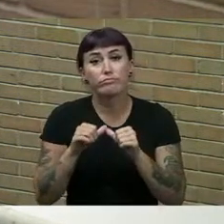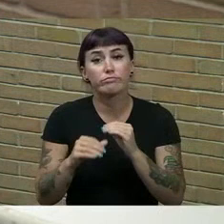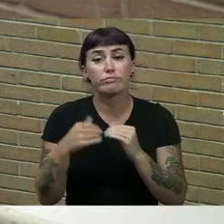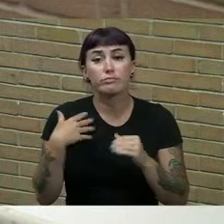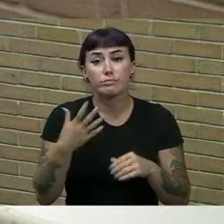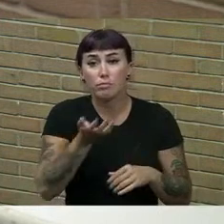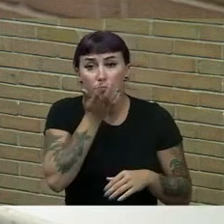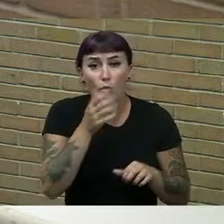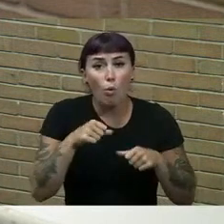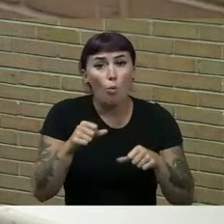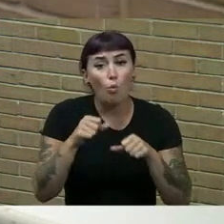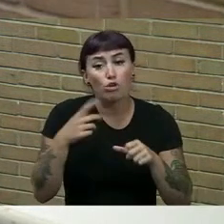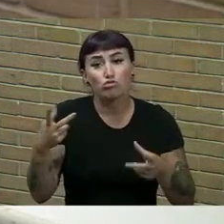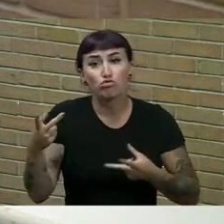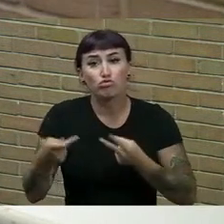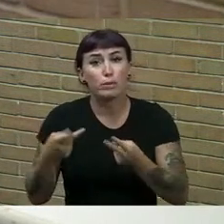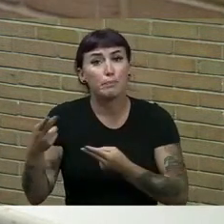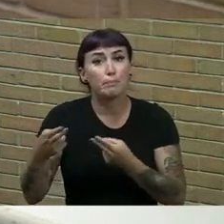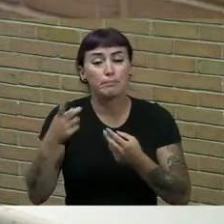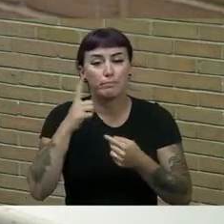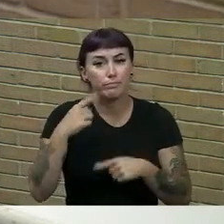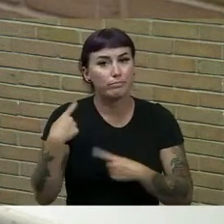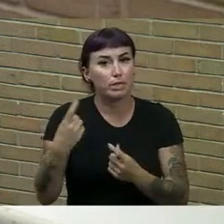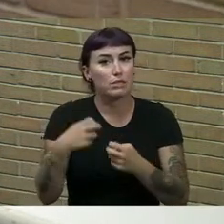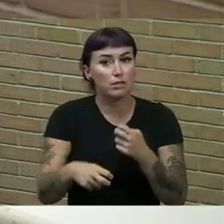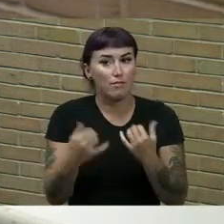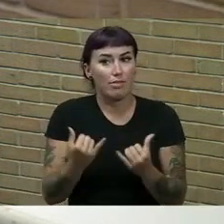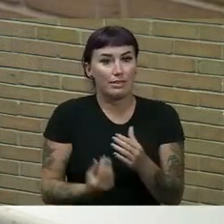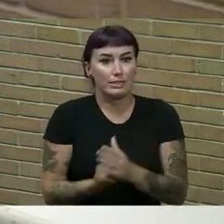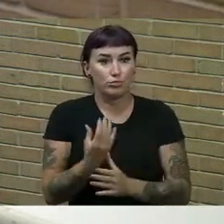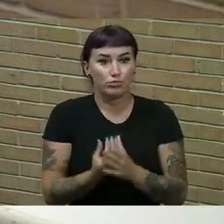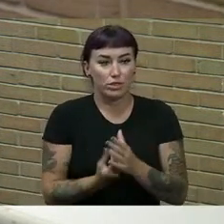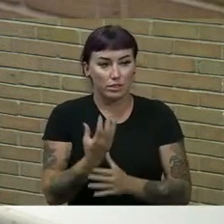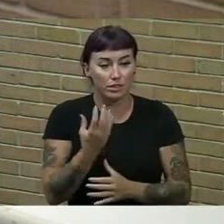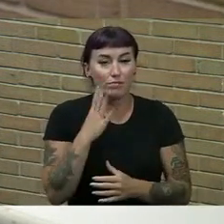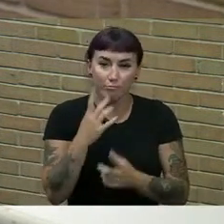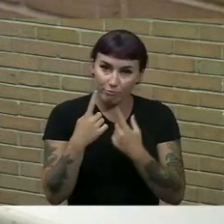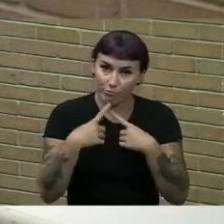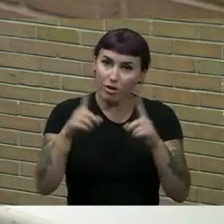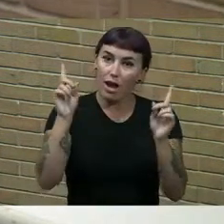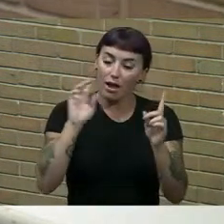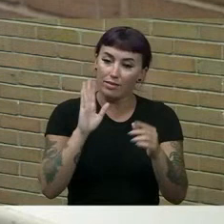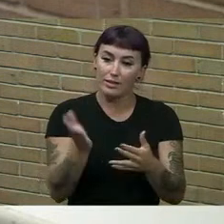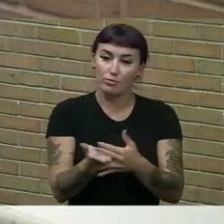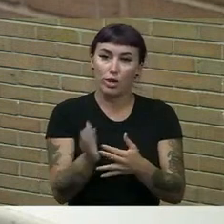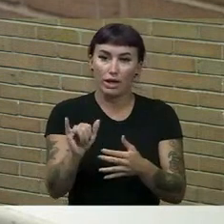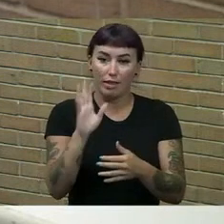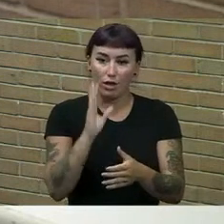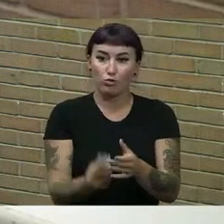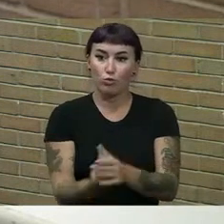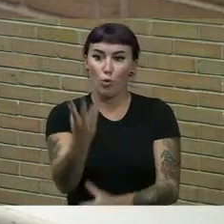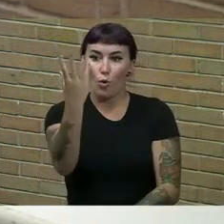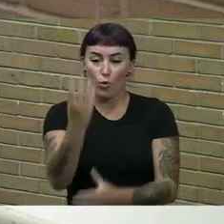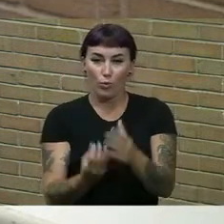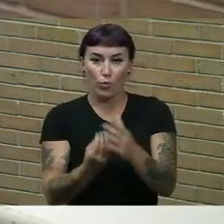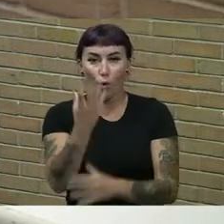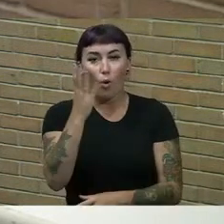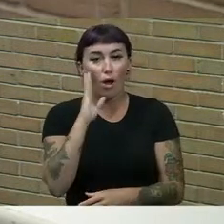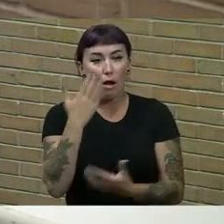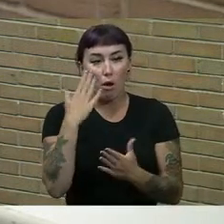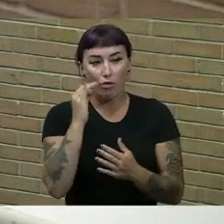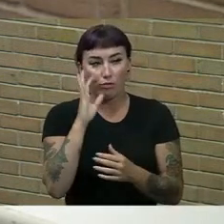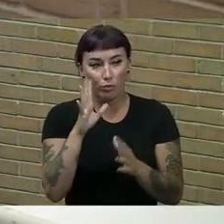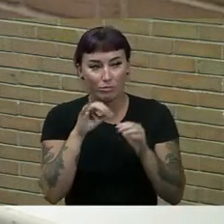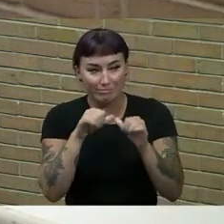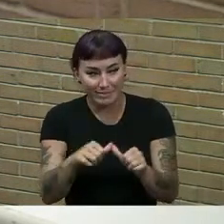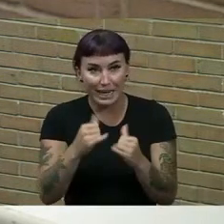and trimming that has been very difficult this spring, but we're finally getting a break in that growth. I don't know if it'll continue